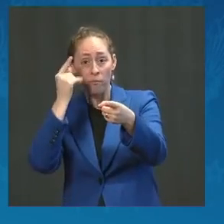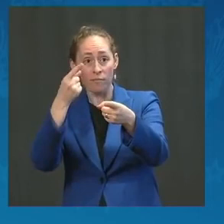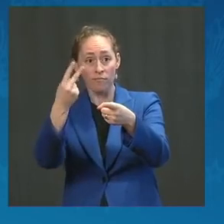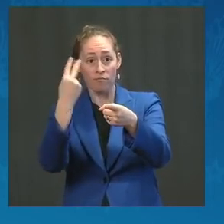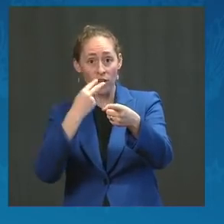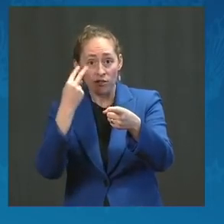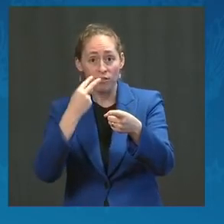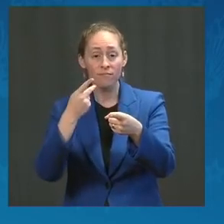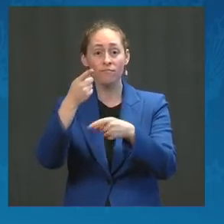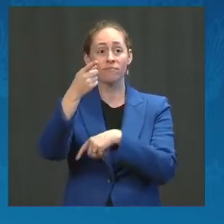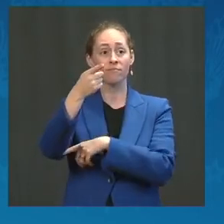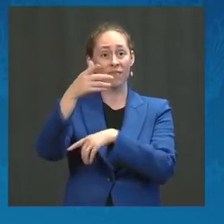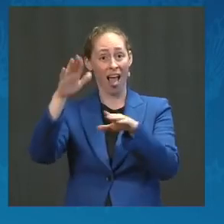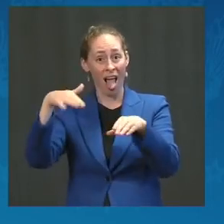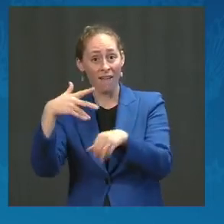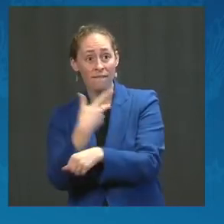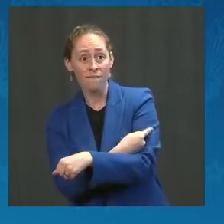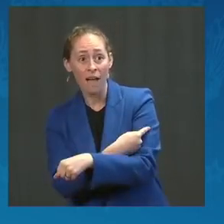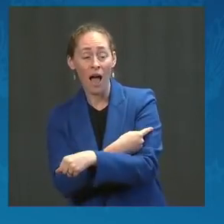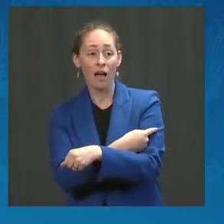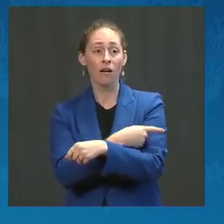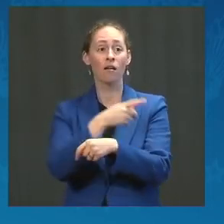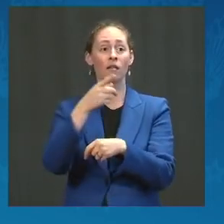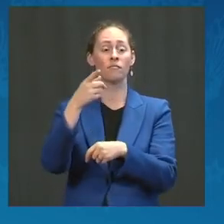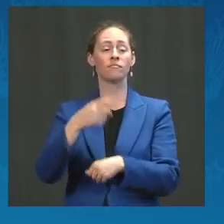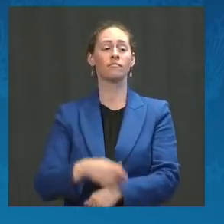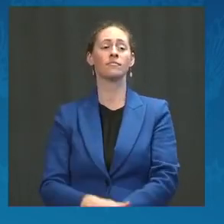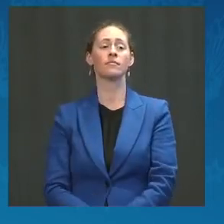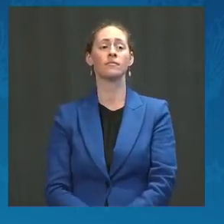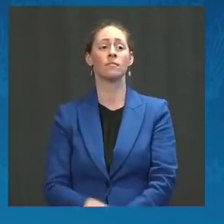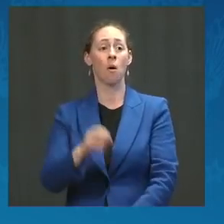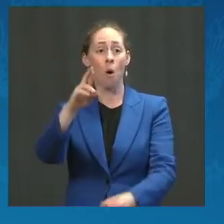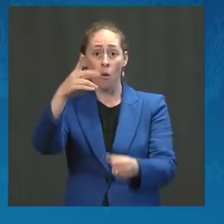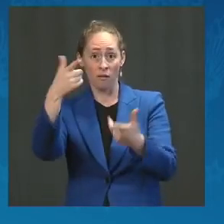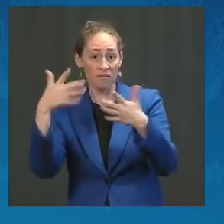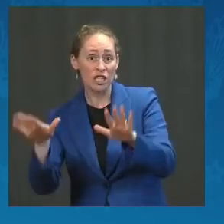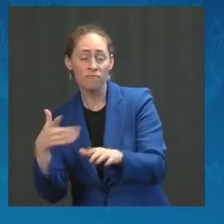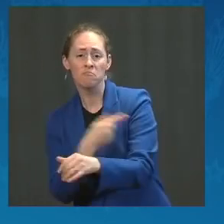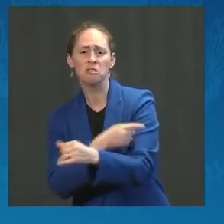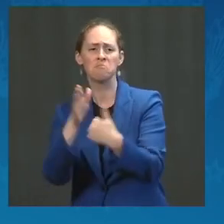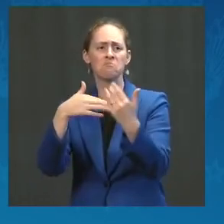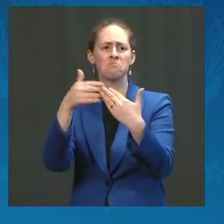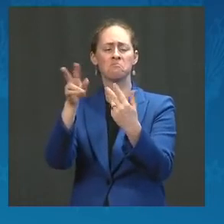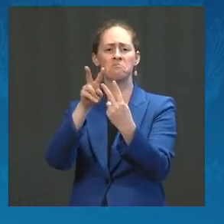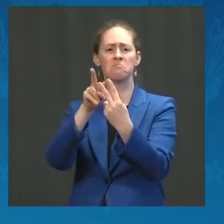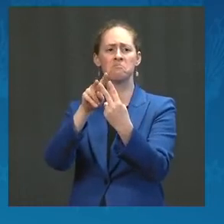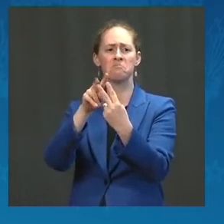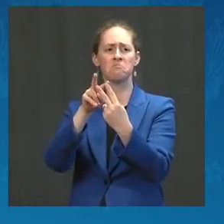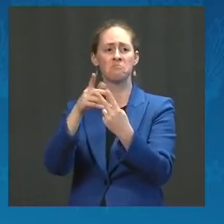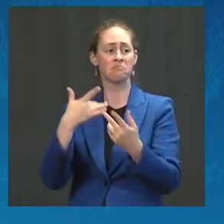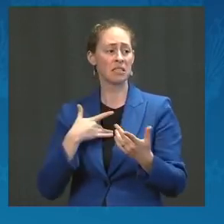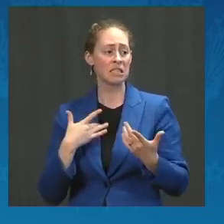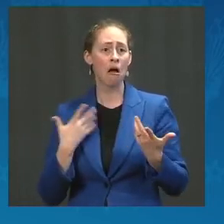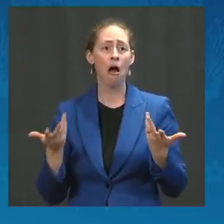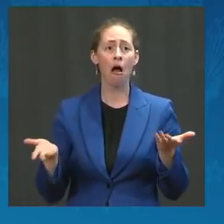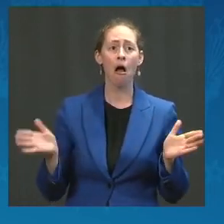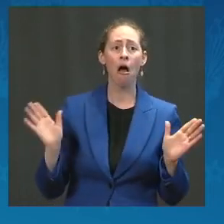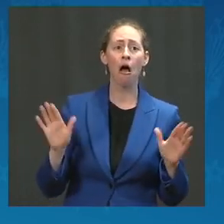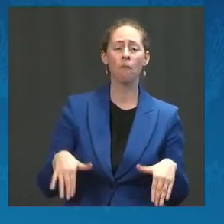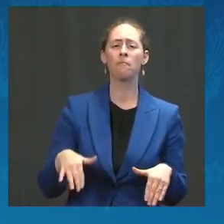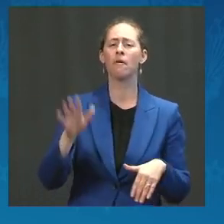angry, or if you're at home and unvaccinated, unbothered, and unconvinced, let's step back and see where we are.